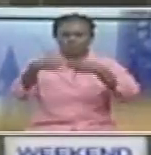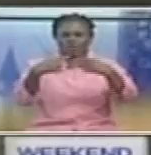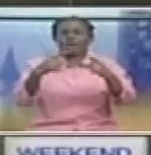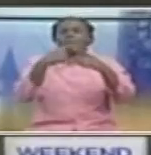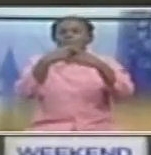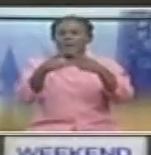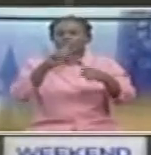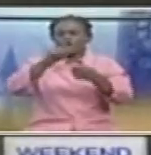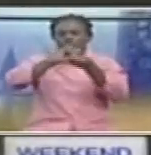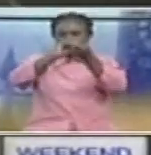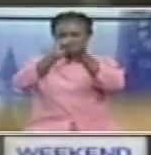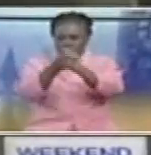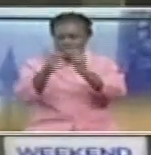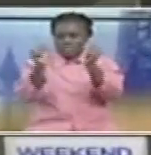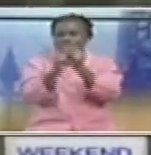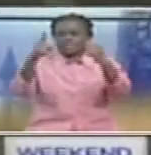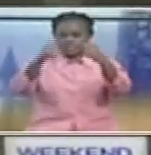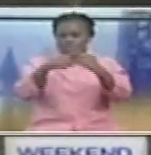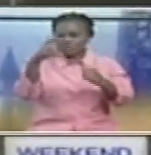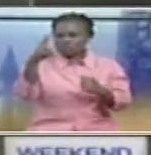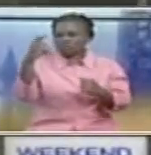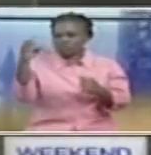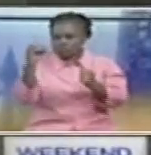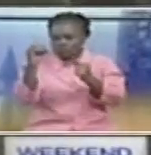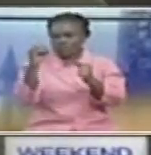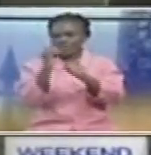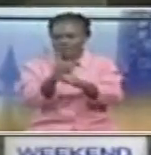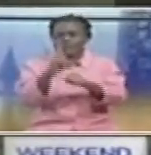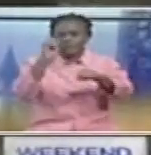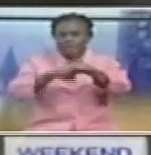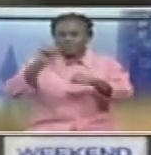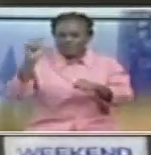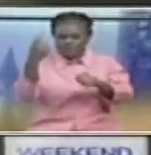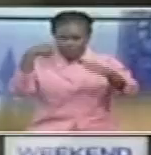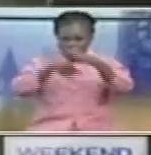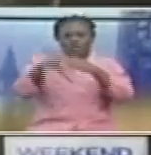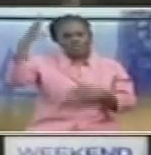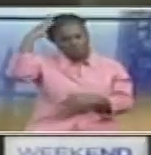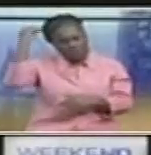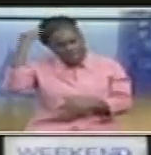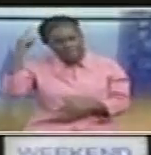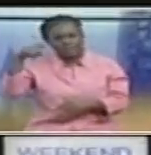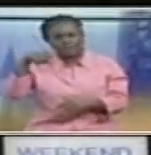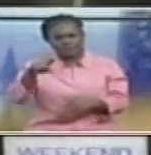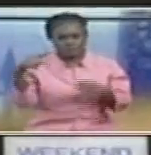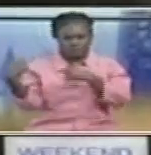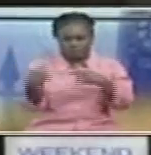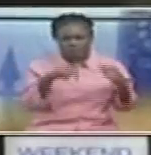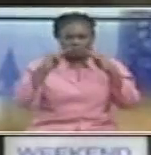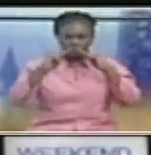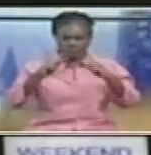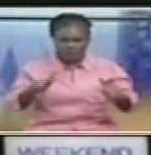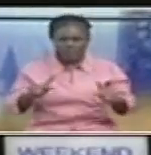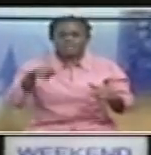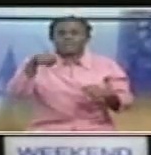But all this changed on the 16th of October 2011, when Kenya went into Somalia. These so-called career soldiers